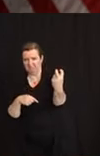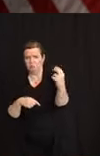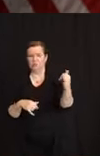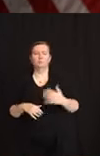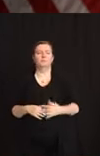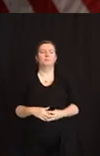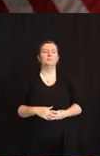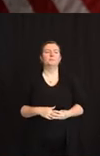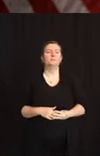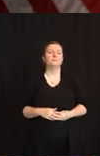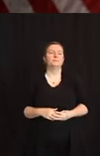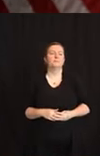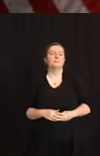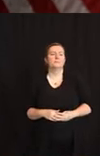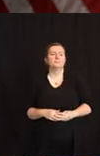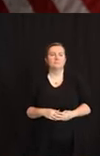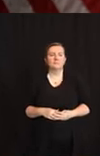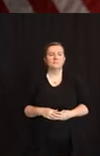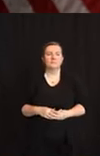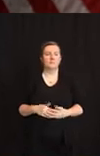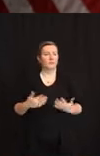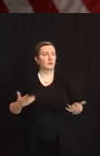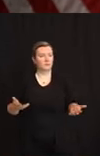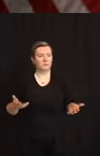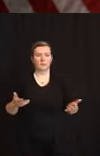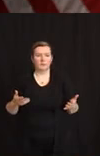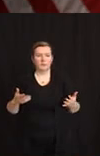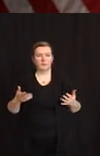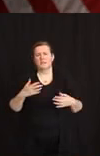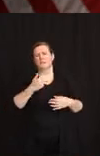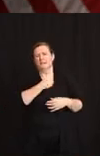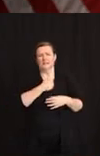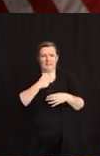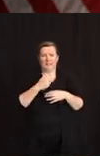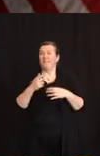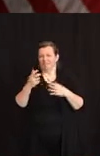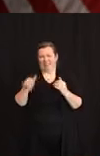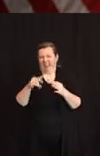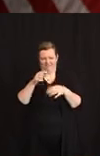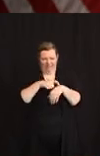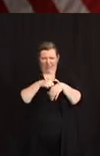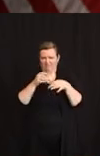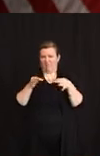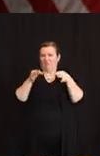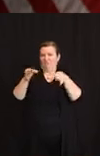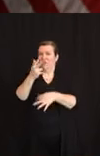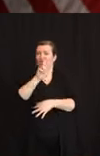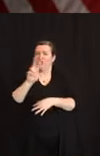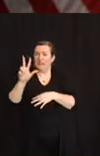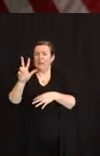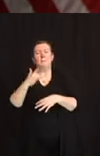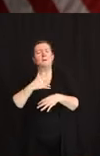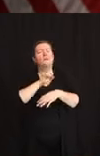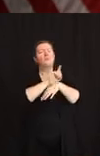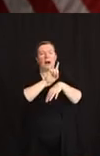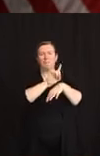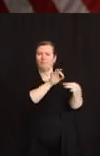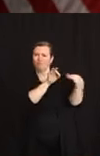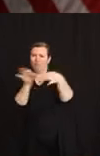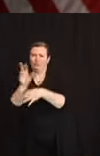getting started much later than usual. And by the way, we will as well tomorrow. I believe, again, we're going to be at 3 p.m. Mahen tomorrow